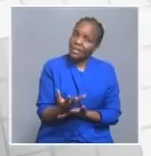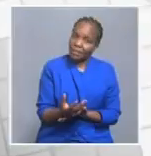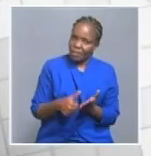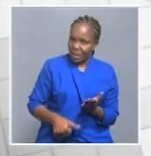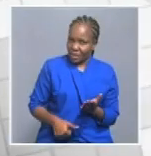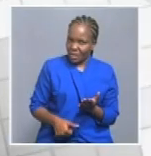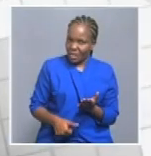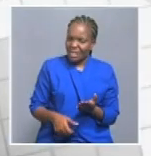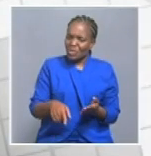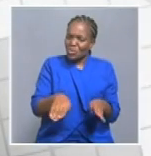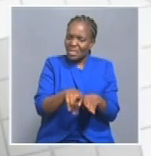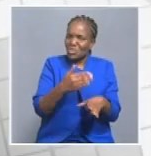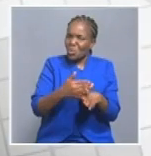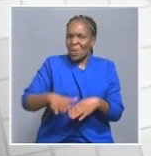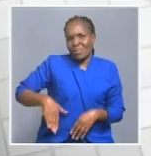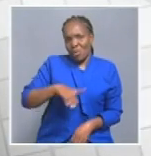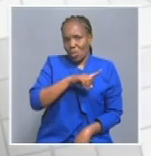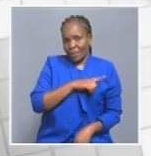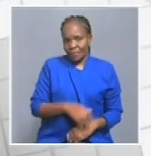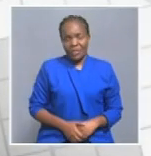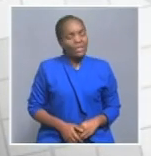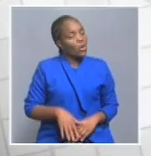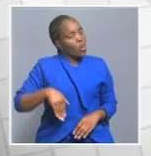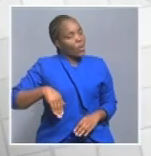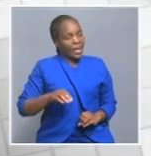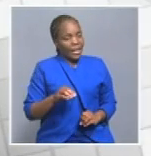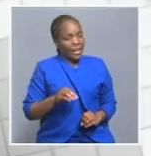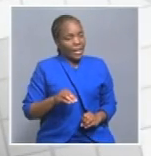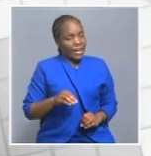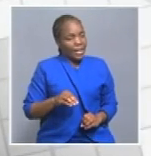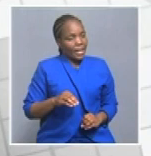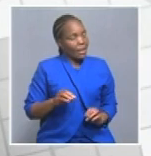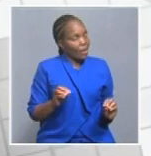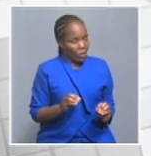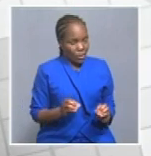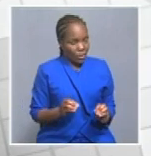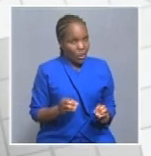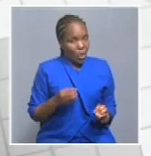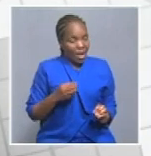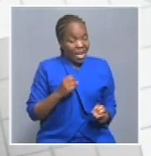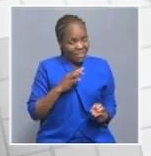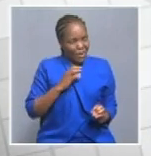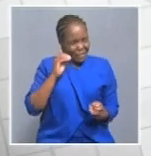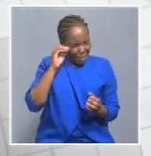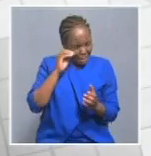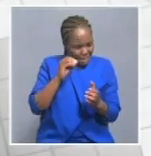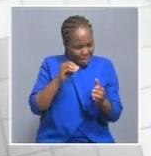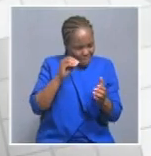It's not really a delay, it's just mobilization of funds. But first of all, if we were to put a proper sanitation